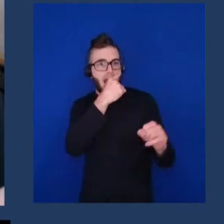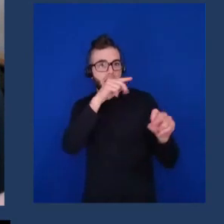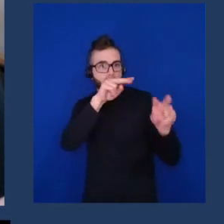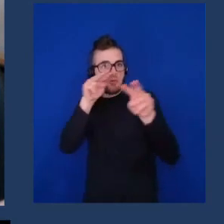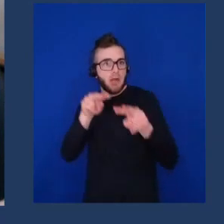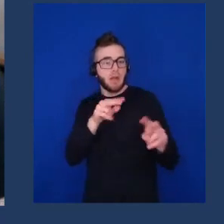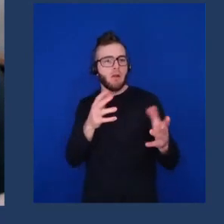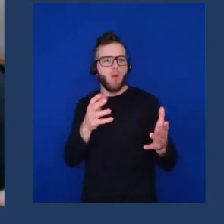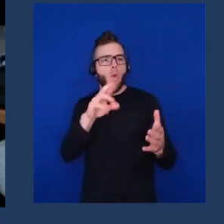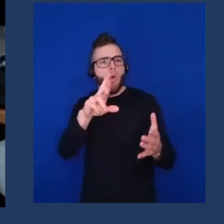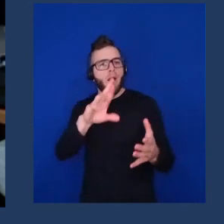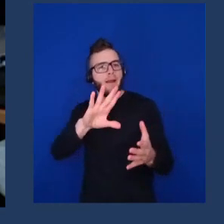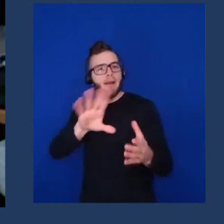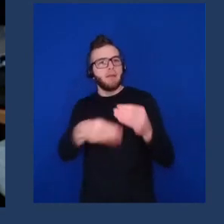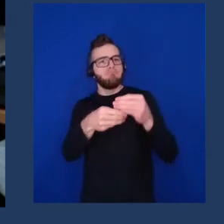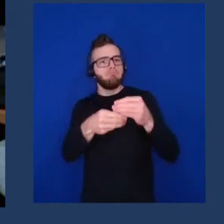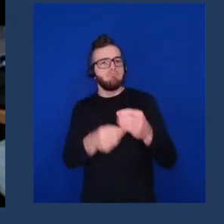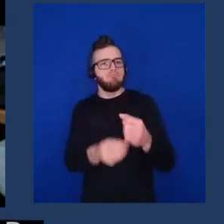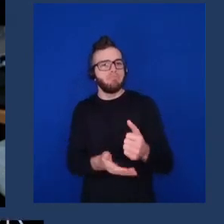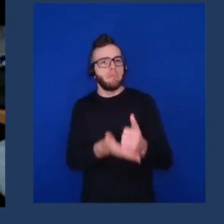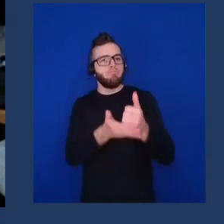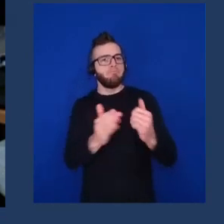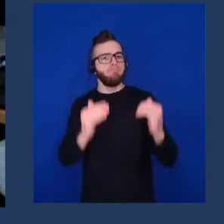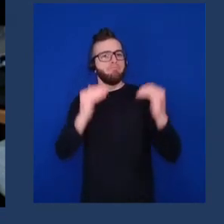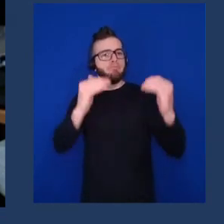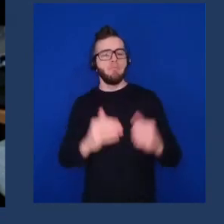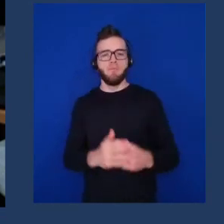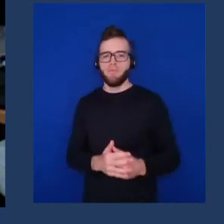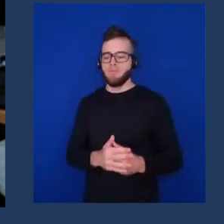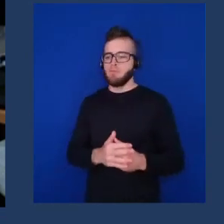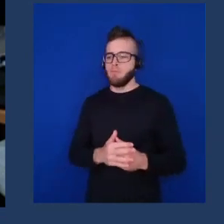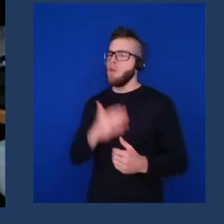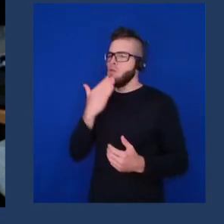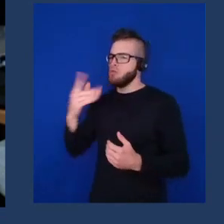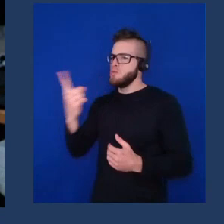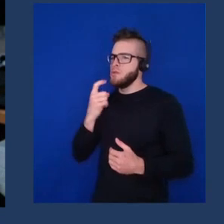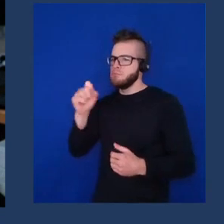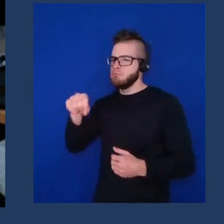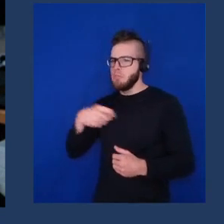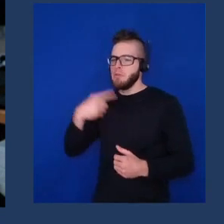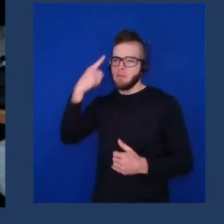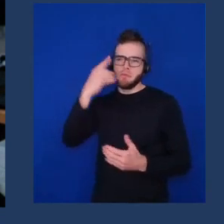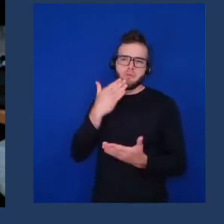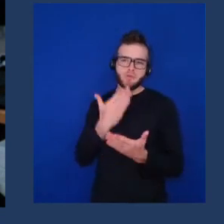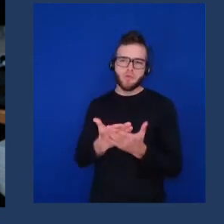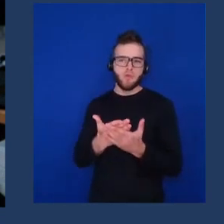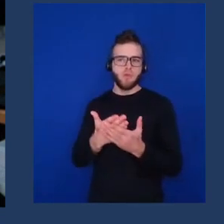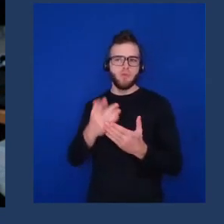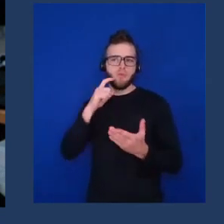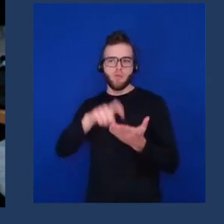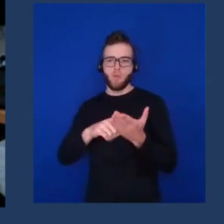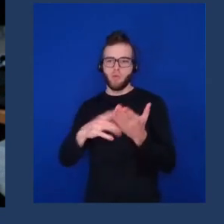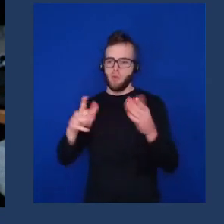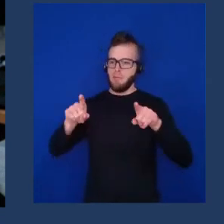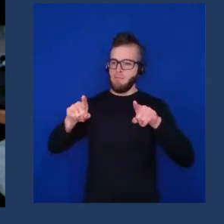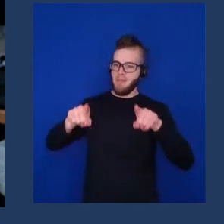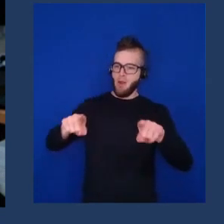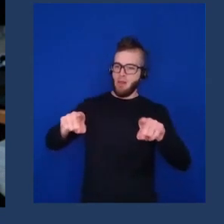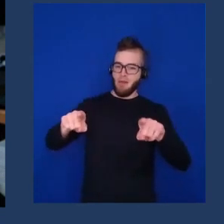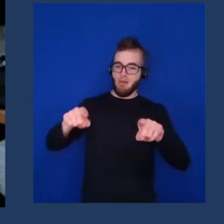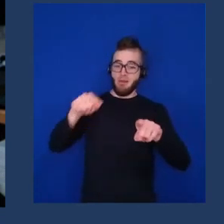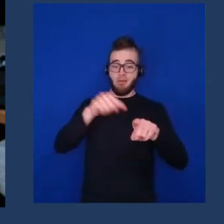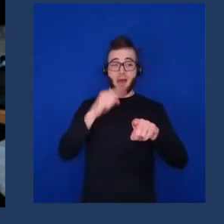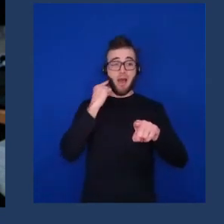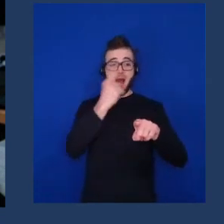a great question. So I think it's good to look at the parallel with another technology that most of us are familiar with, which is webcams.